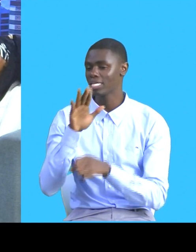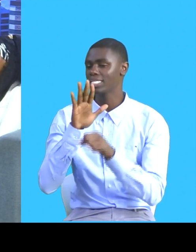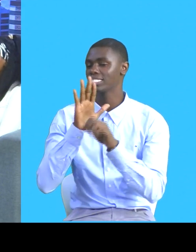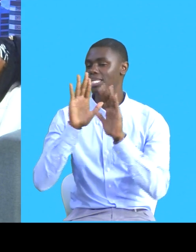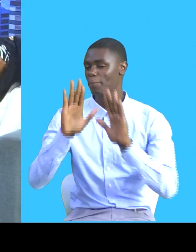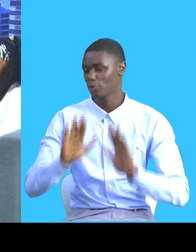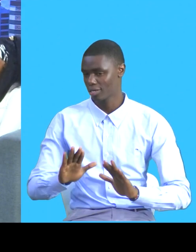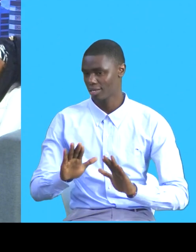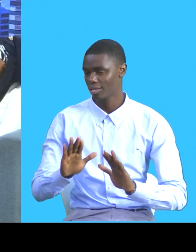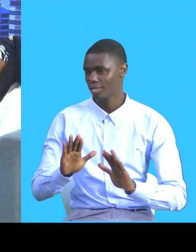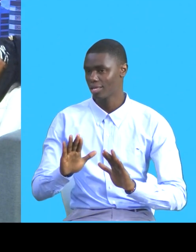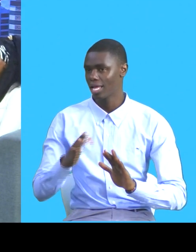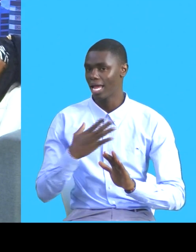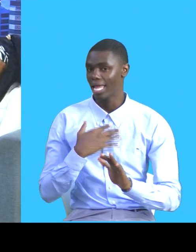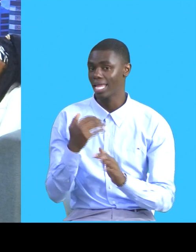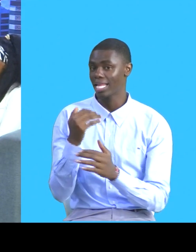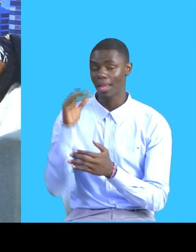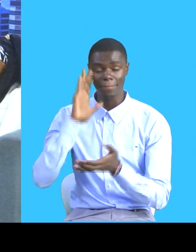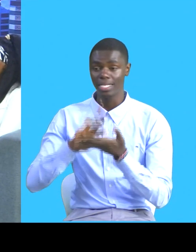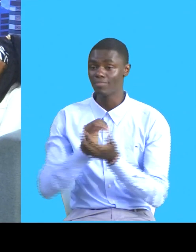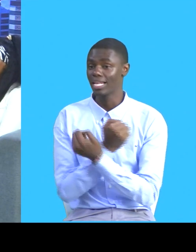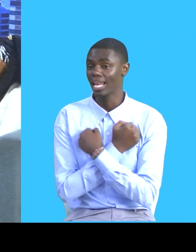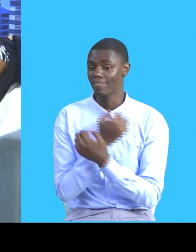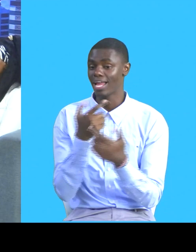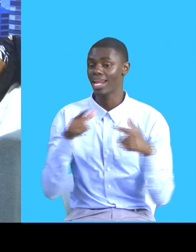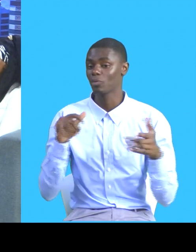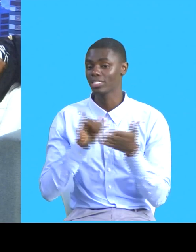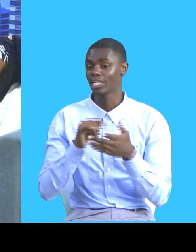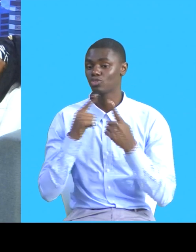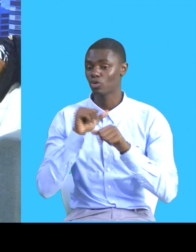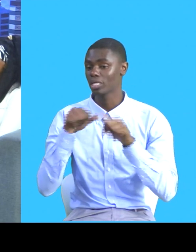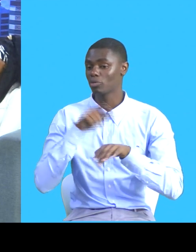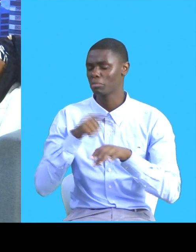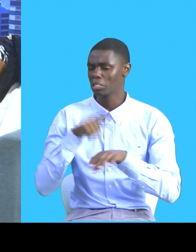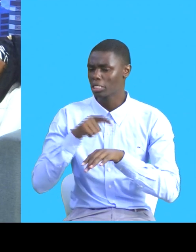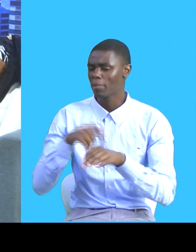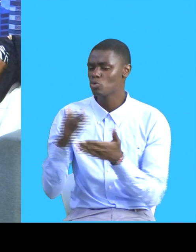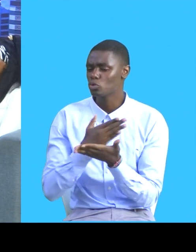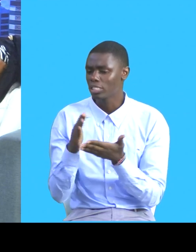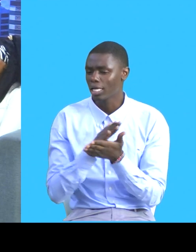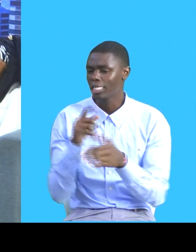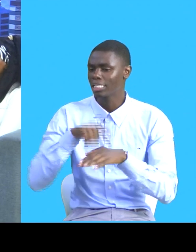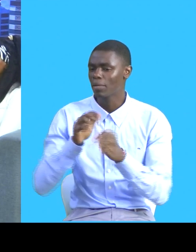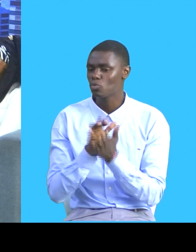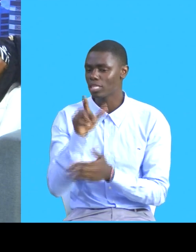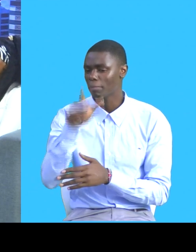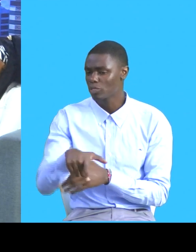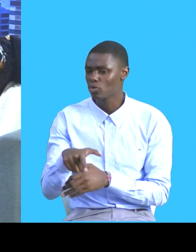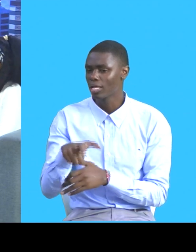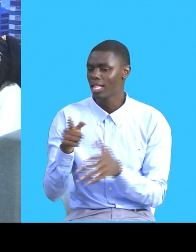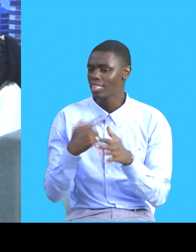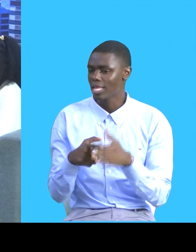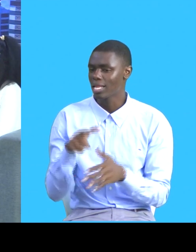in love language that talks about time. The moment you just share your time with that person gets